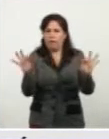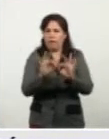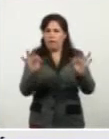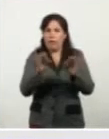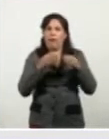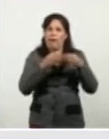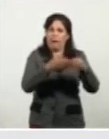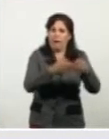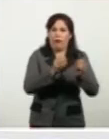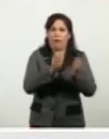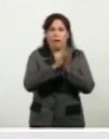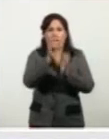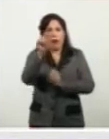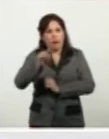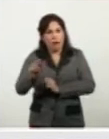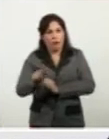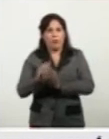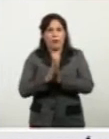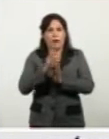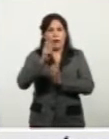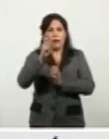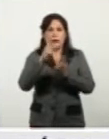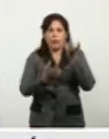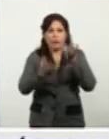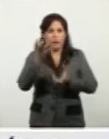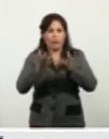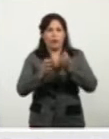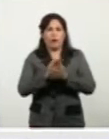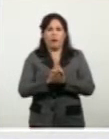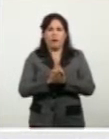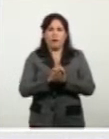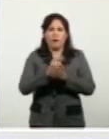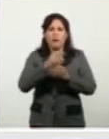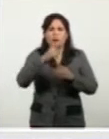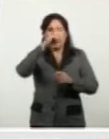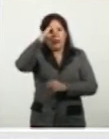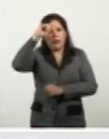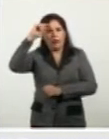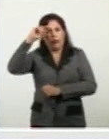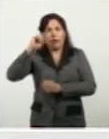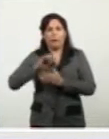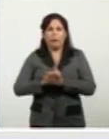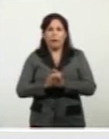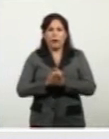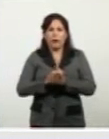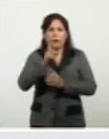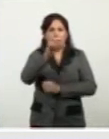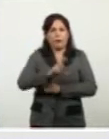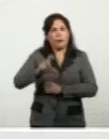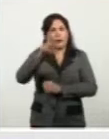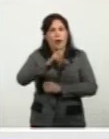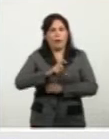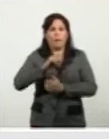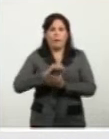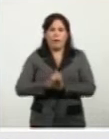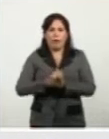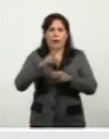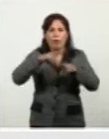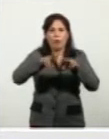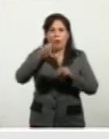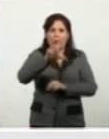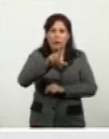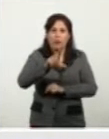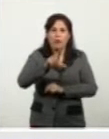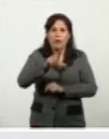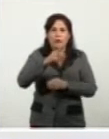territories with higher epidemiological risks, such as Havana, the largest cities of our country